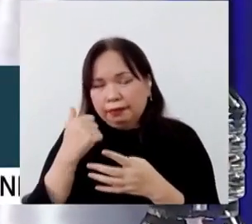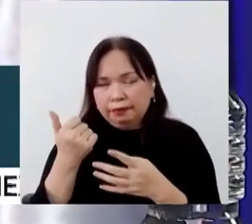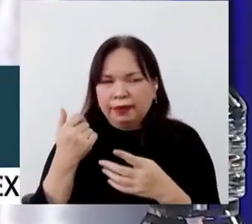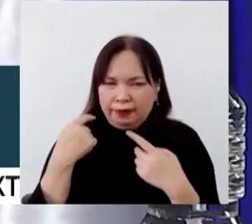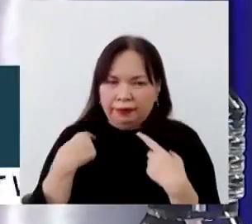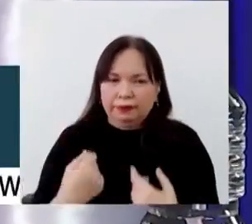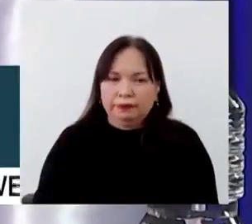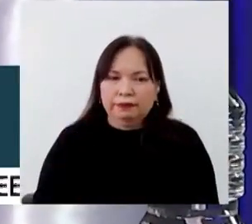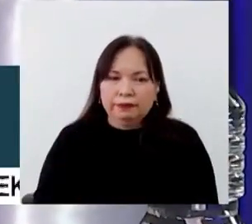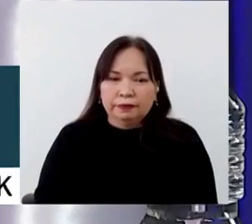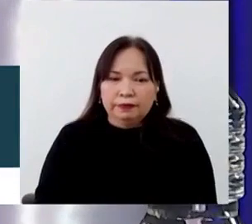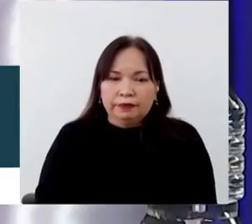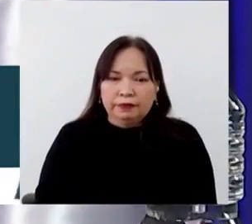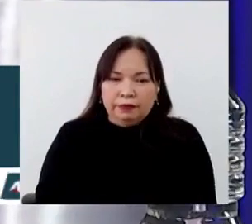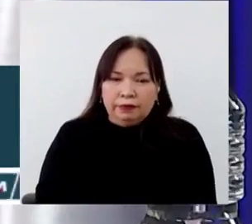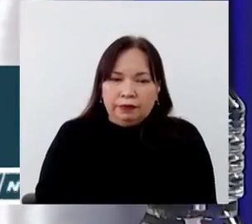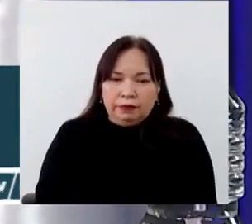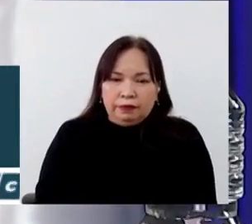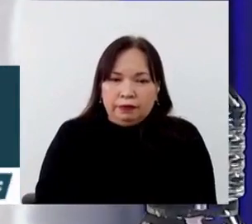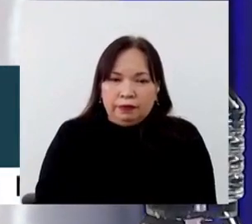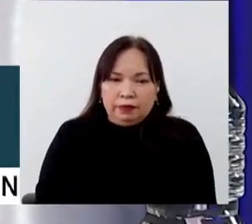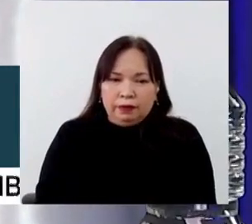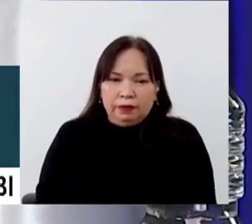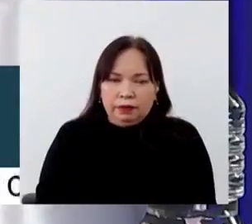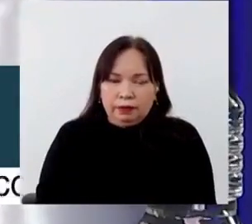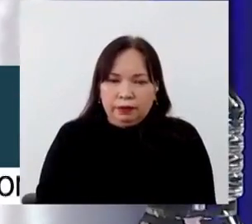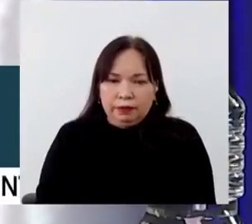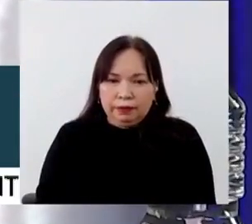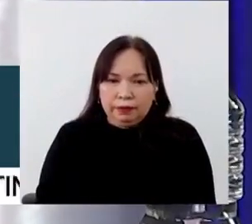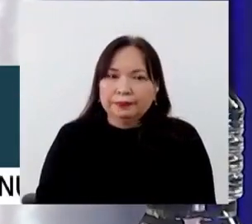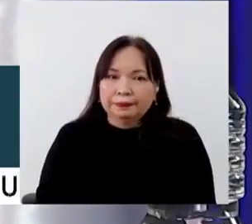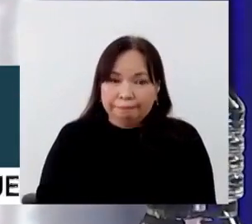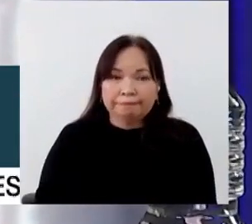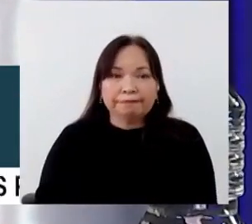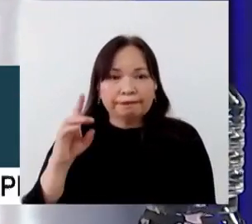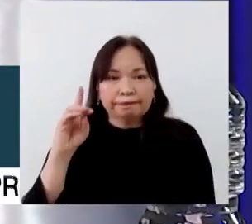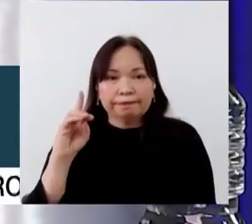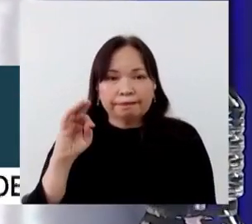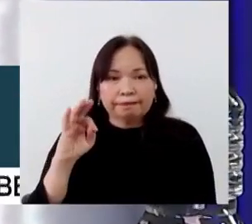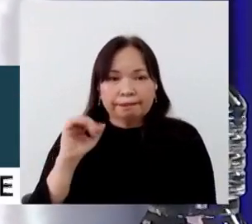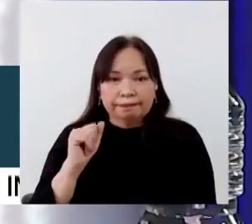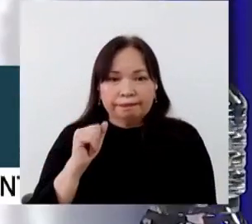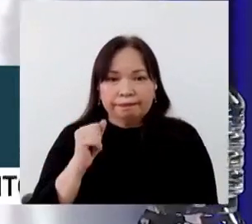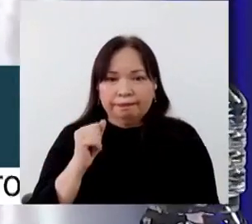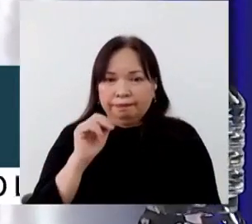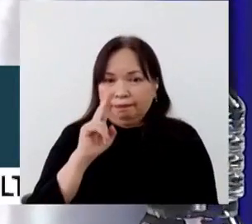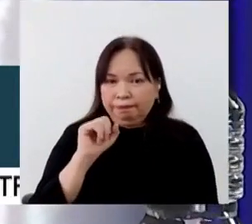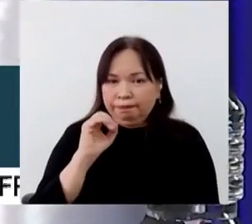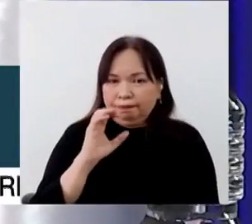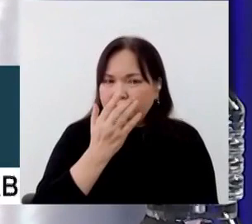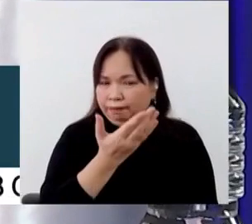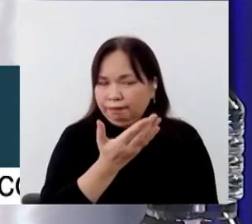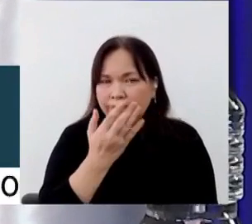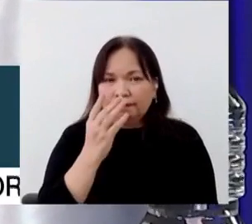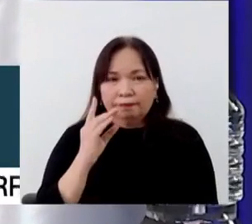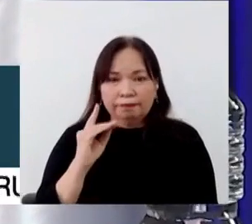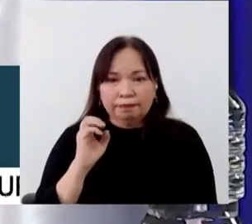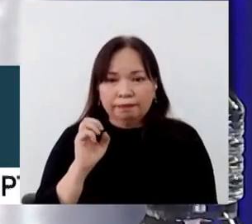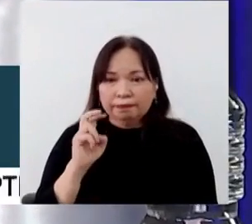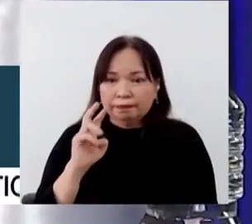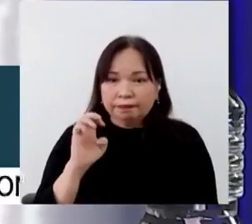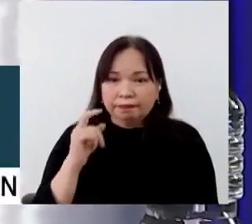And another question. DFA Undersecretary Eduardo De Vega there headlining that press